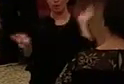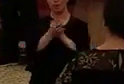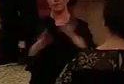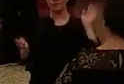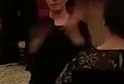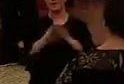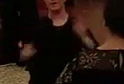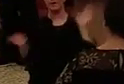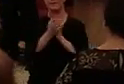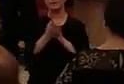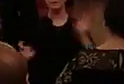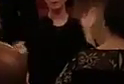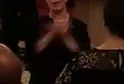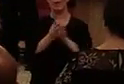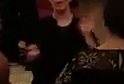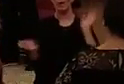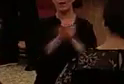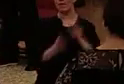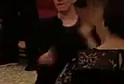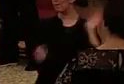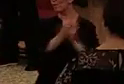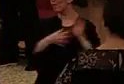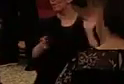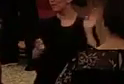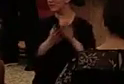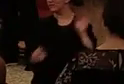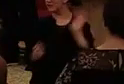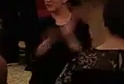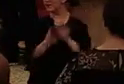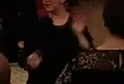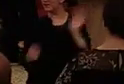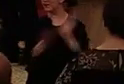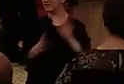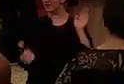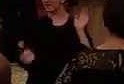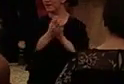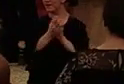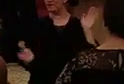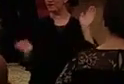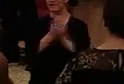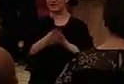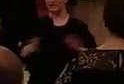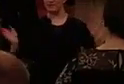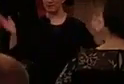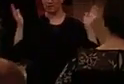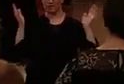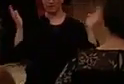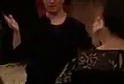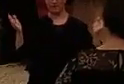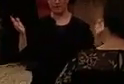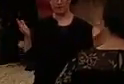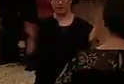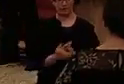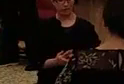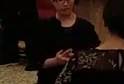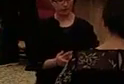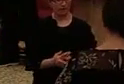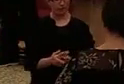you glory and honor and praise, oh God. Lord, I love you, Jesus. I thank you, oh